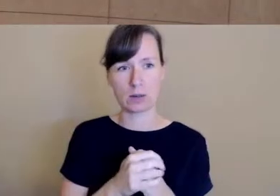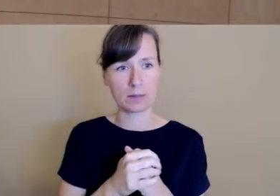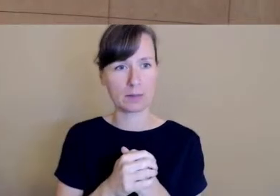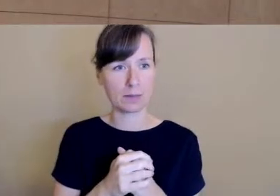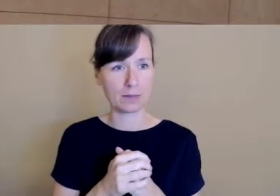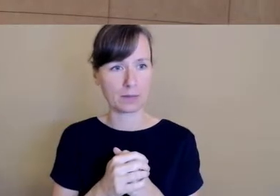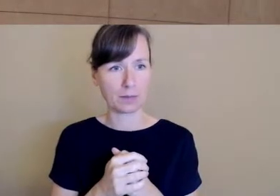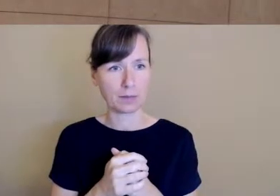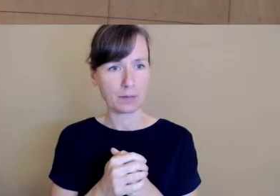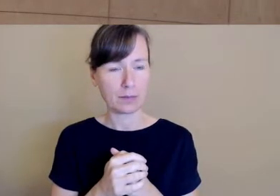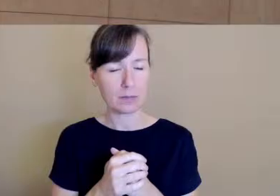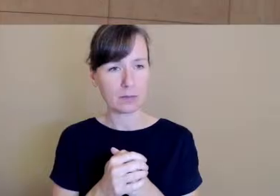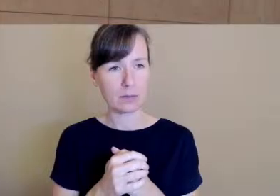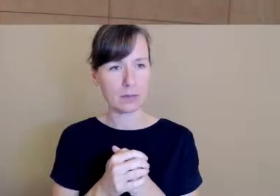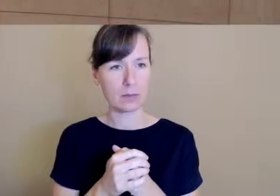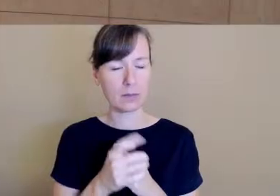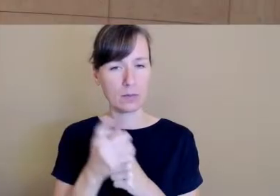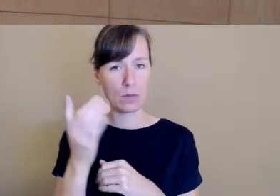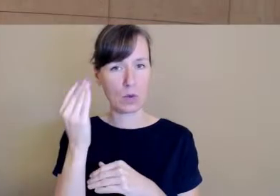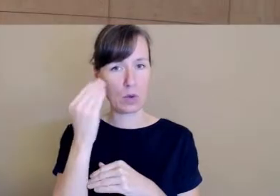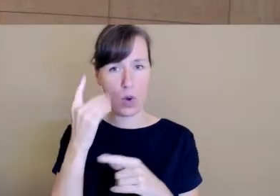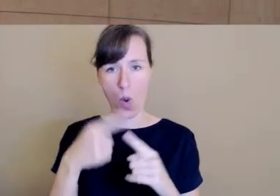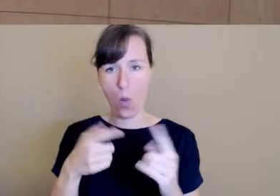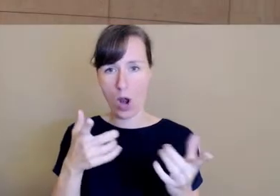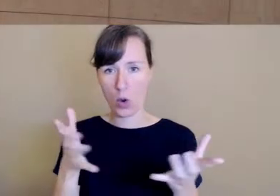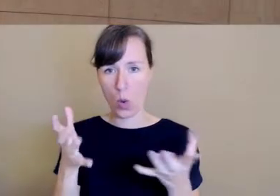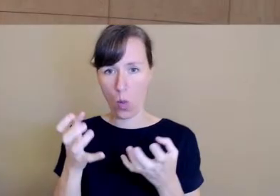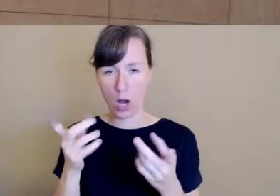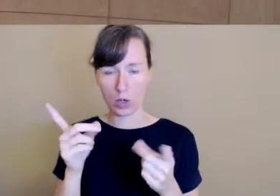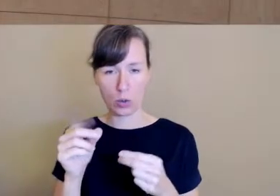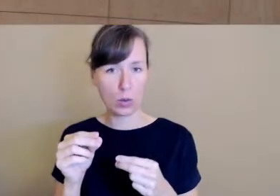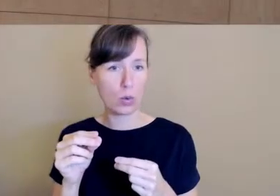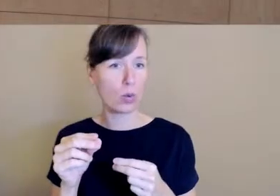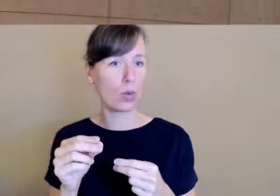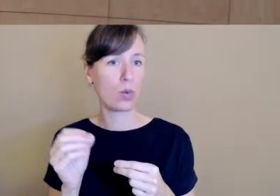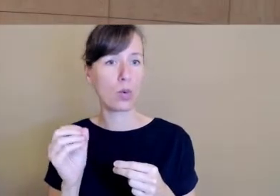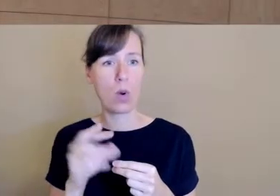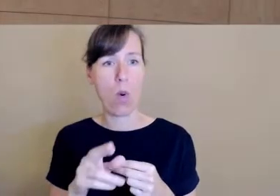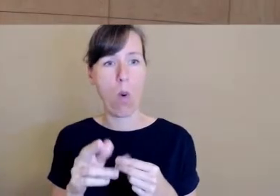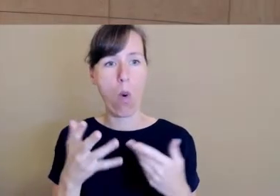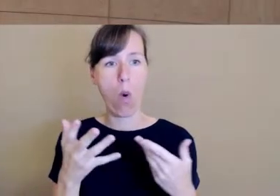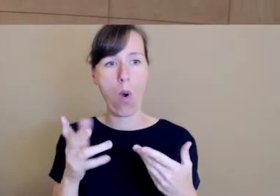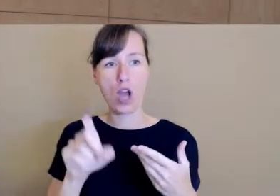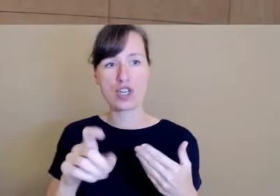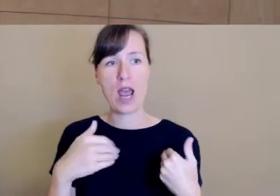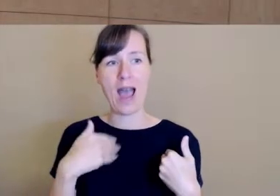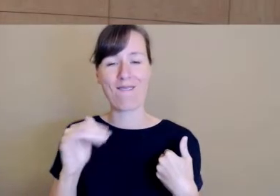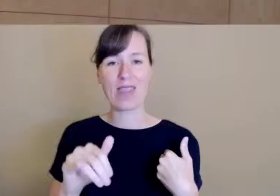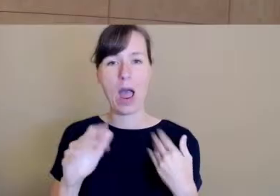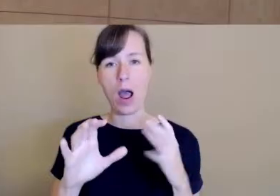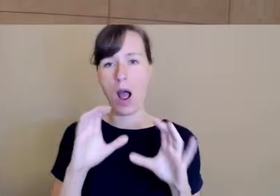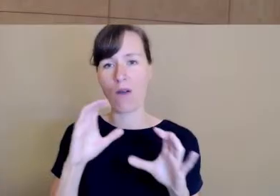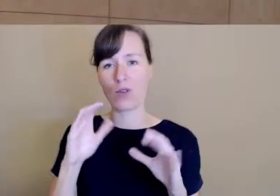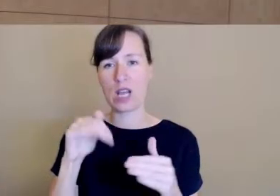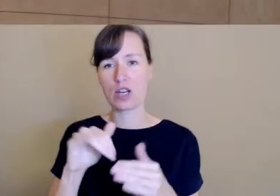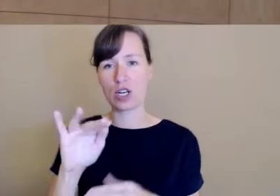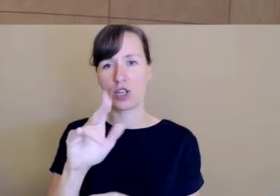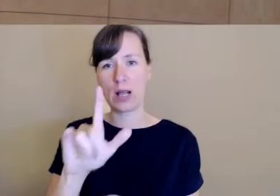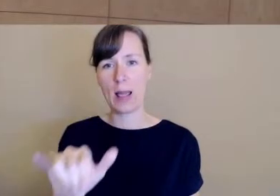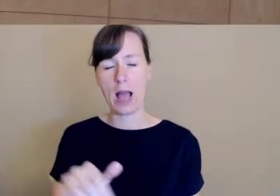what would you like, do you know what you would like to do, or shall we have that conversation in July?